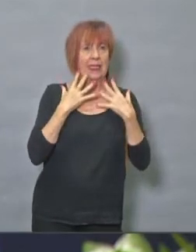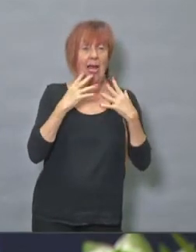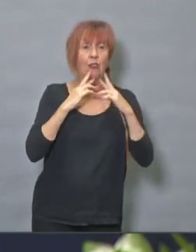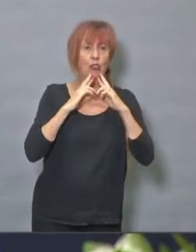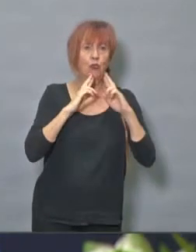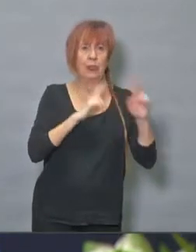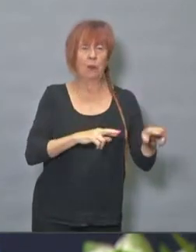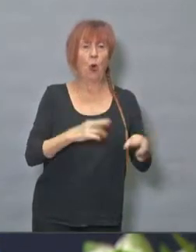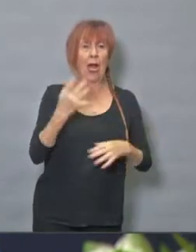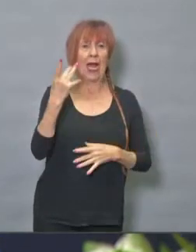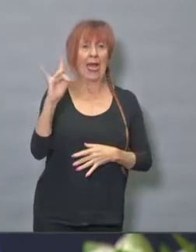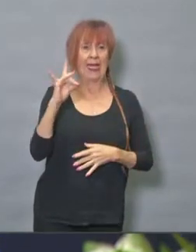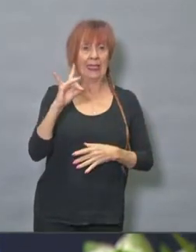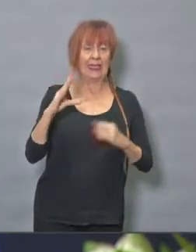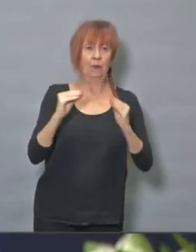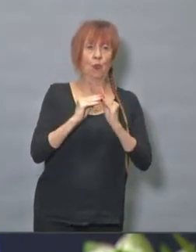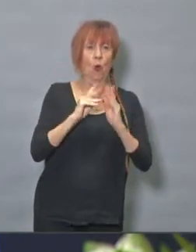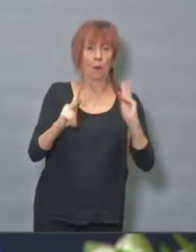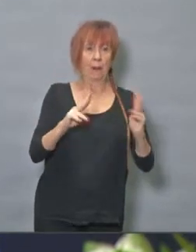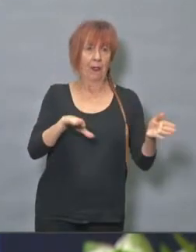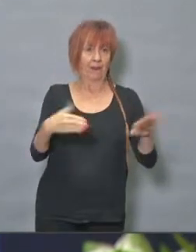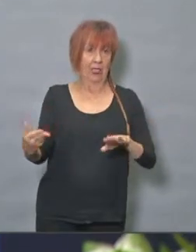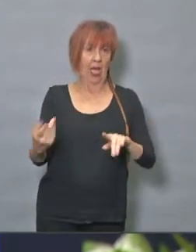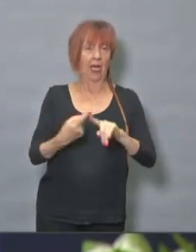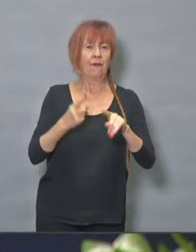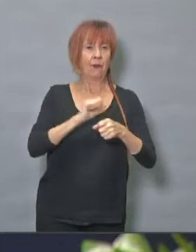18 additional people have died from